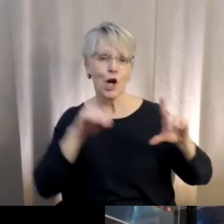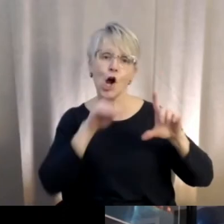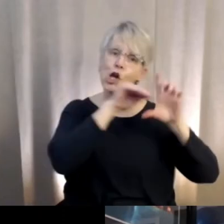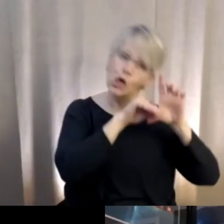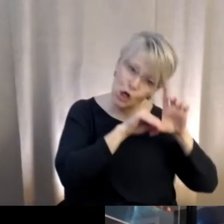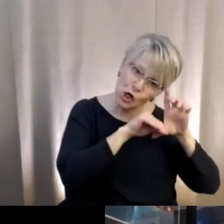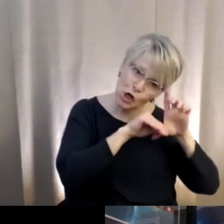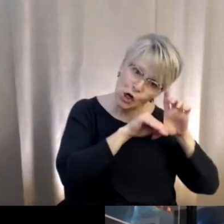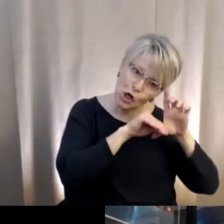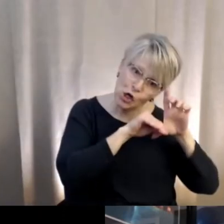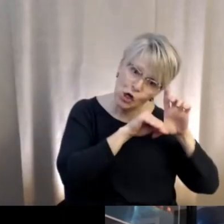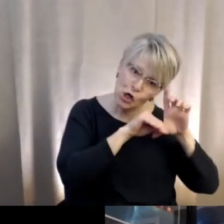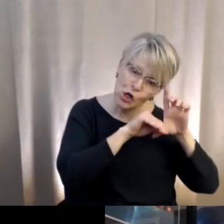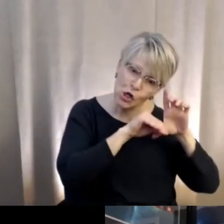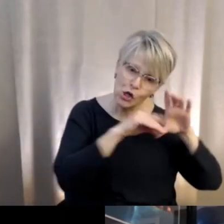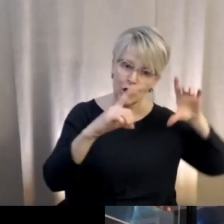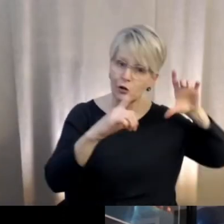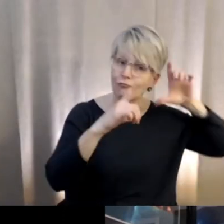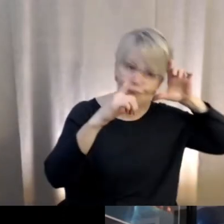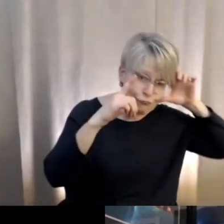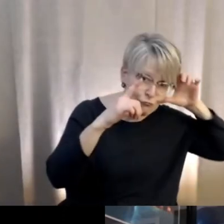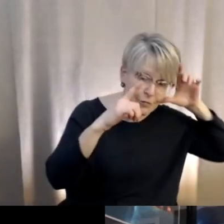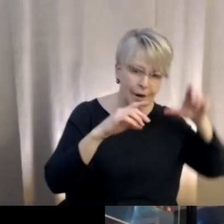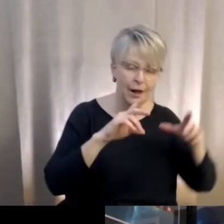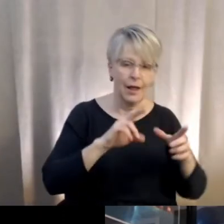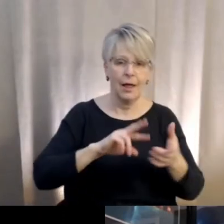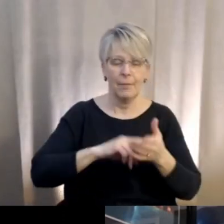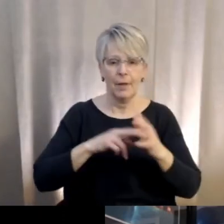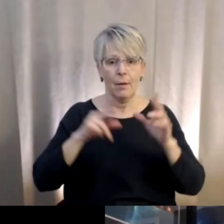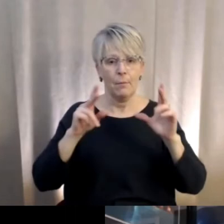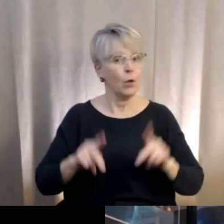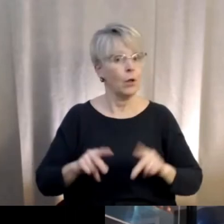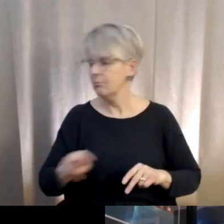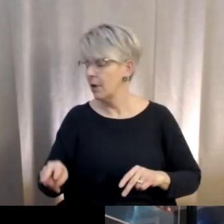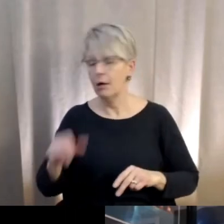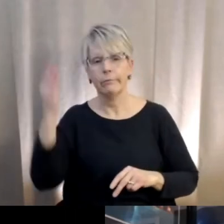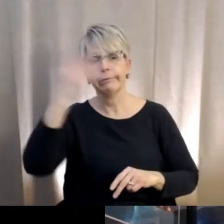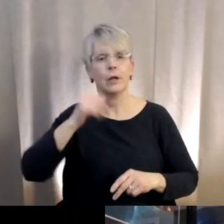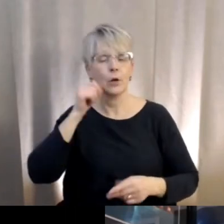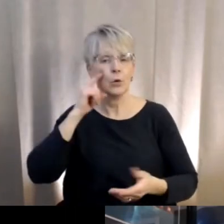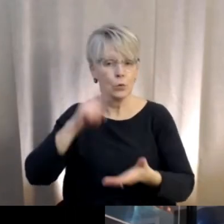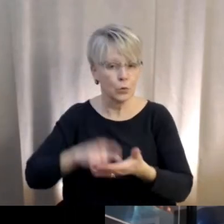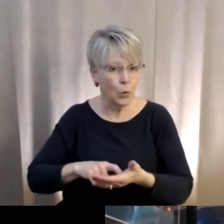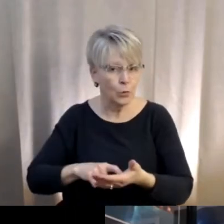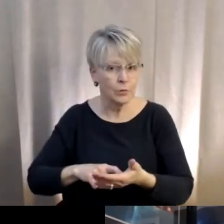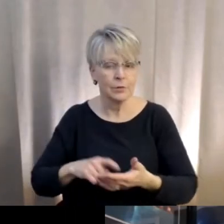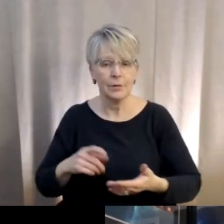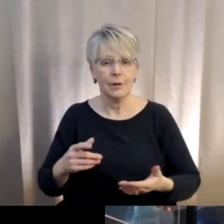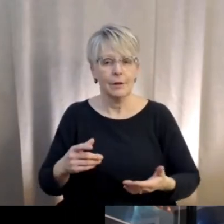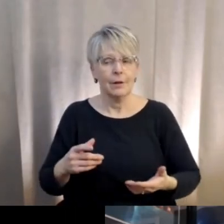can't see it. The handler can't see it or doesn't notice. You know, what would your suggestion